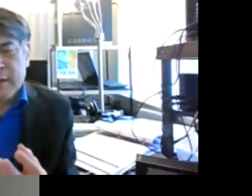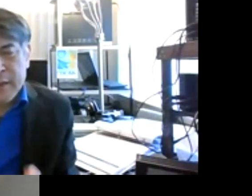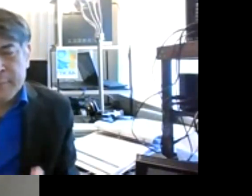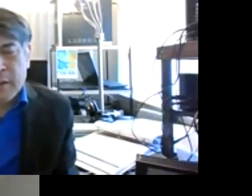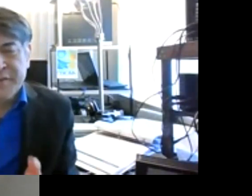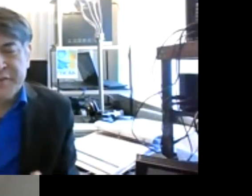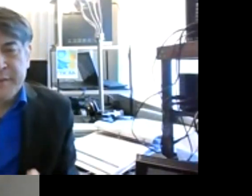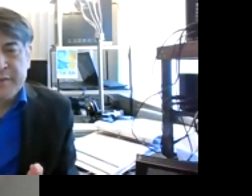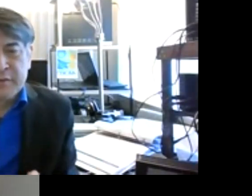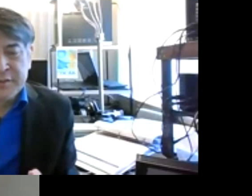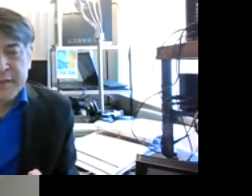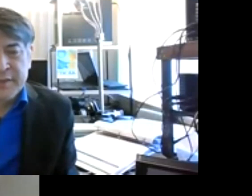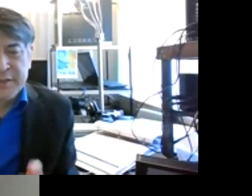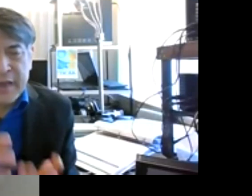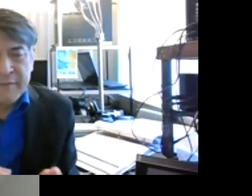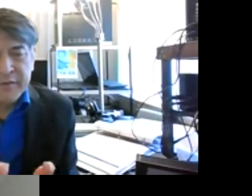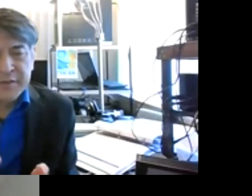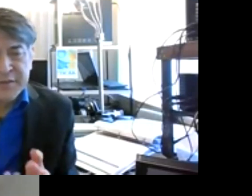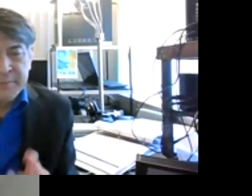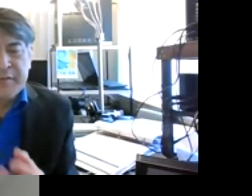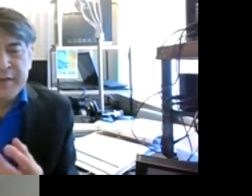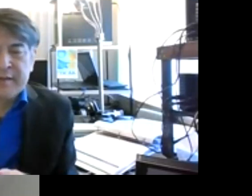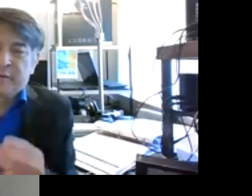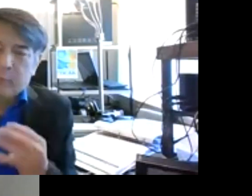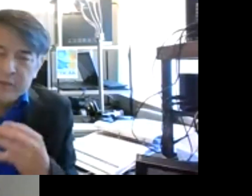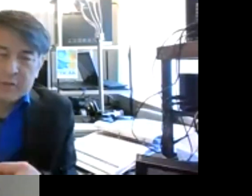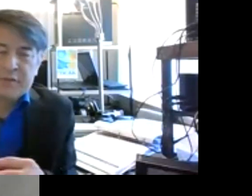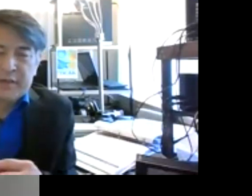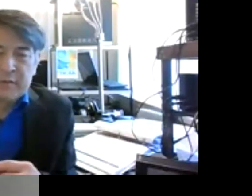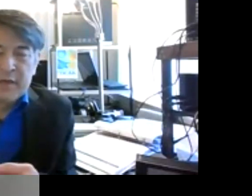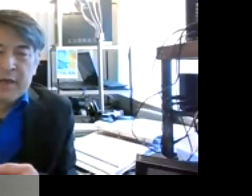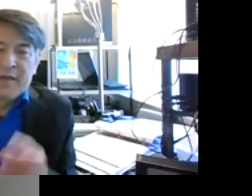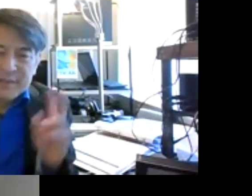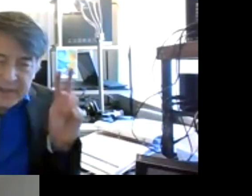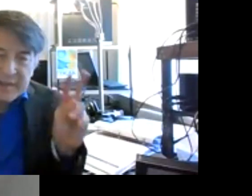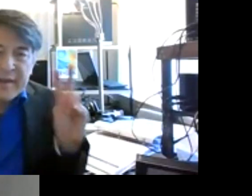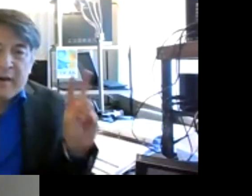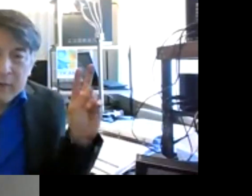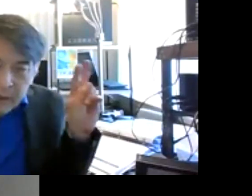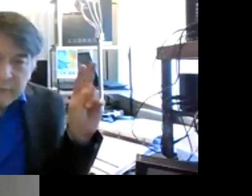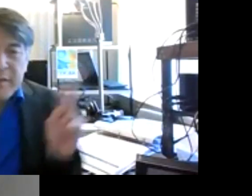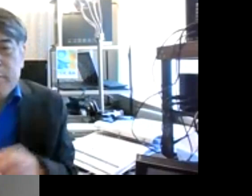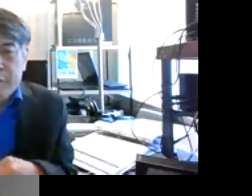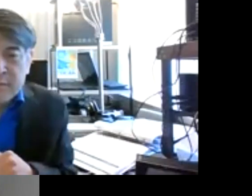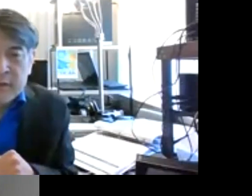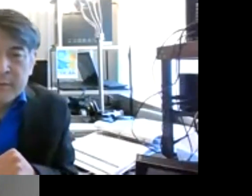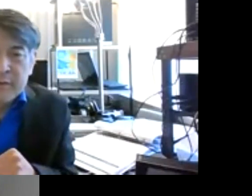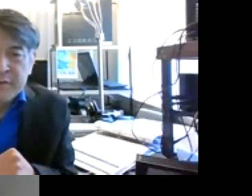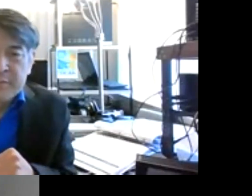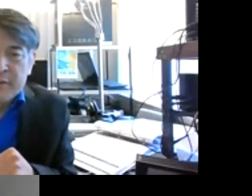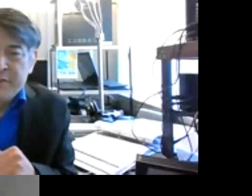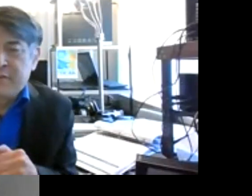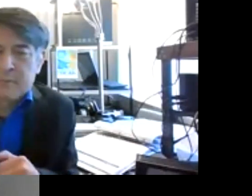that a lot of policymakers and some advocates seem to think that the regional centers take care of people with